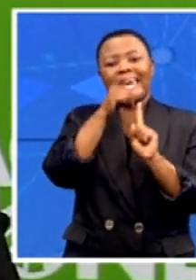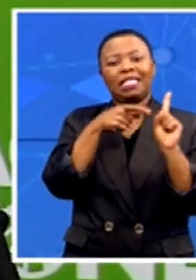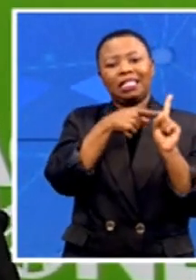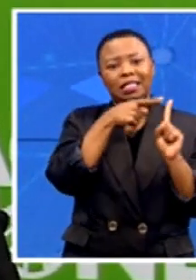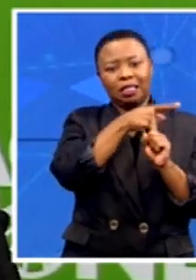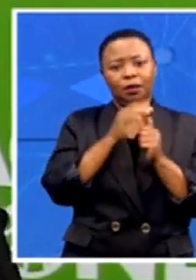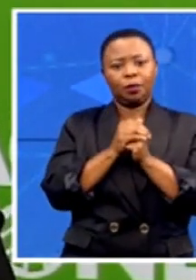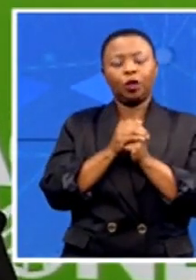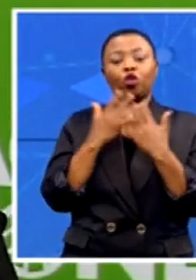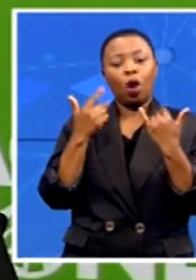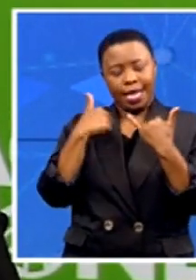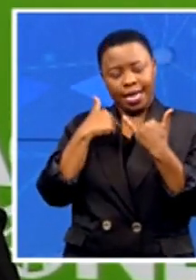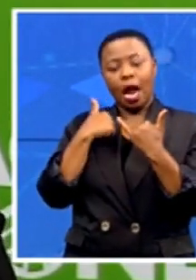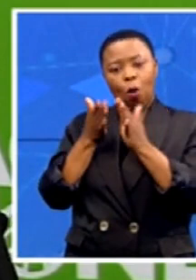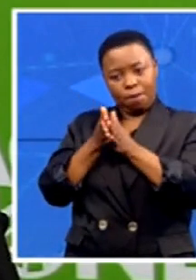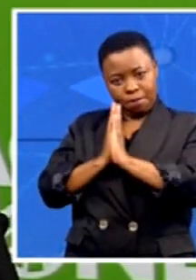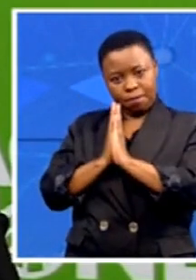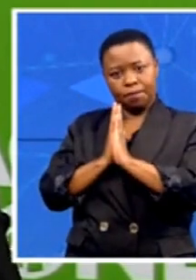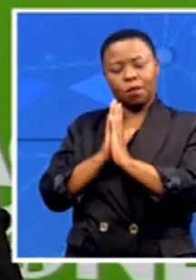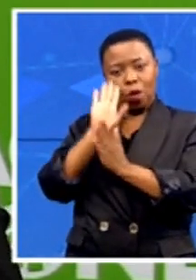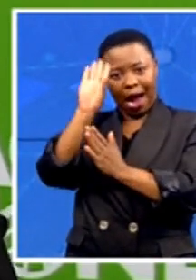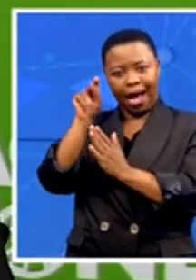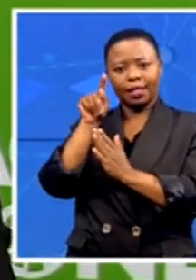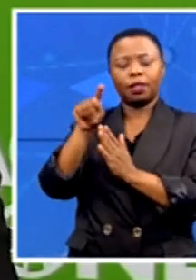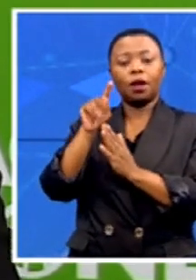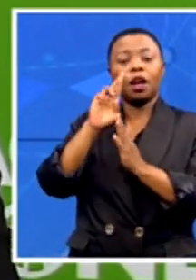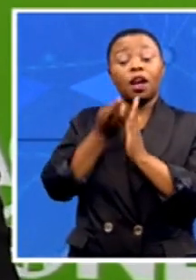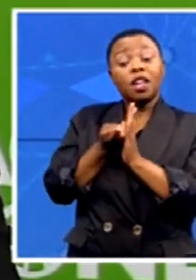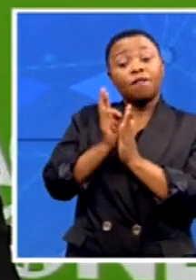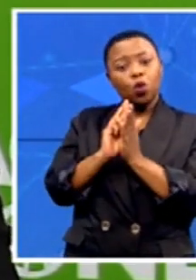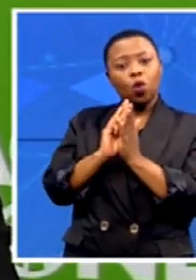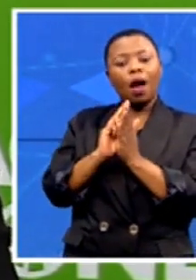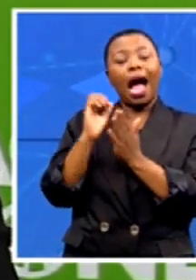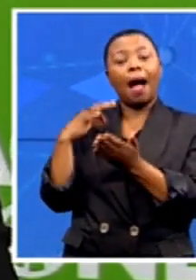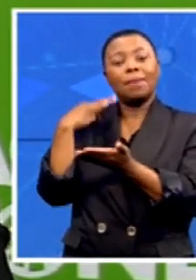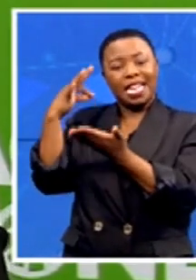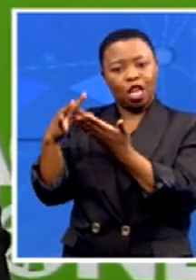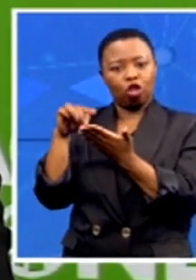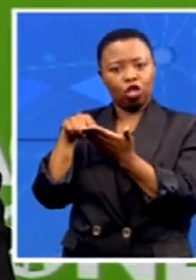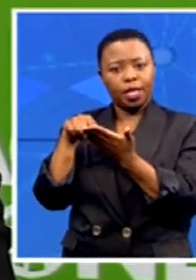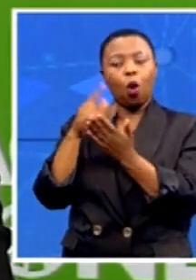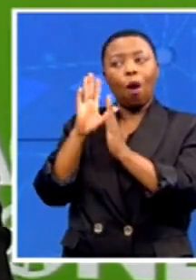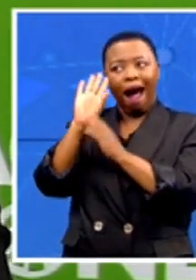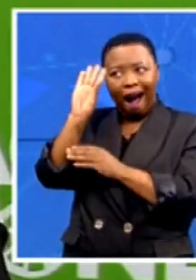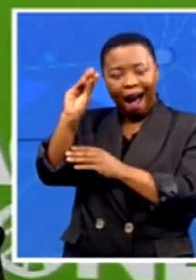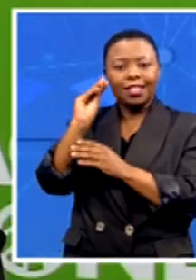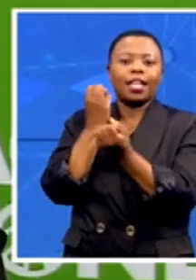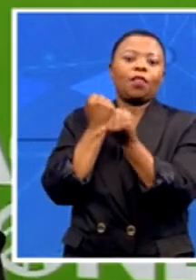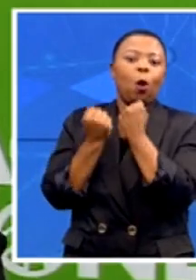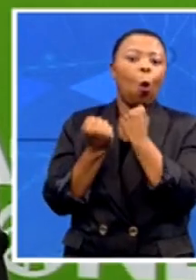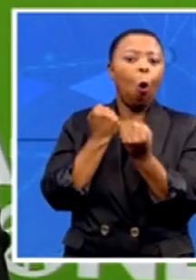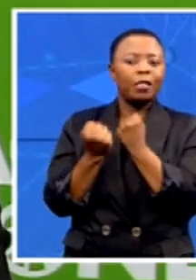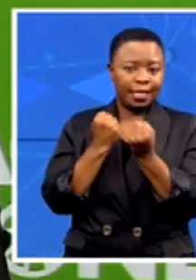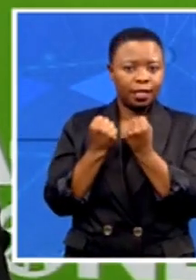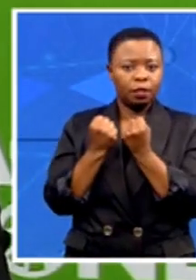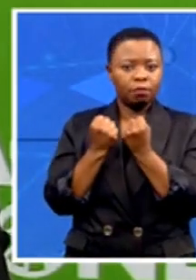review application on an urgent basis, asking the court to declare that a certain